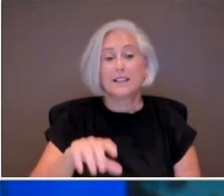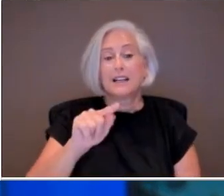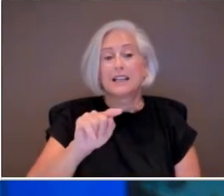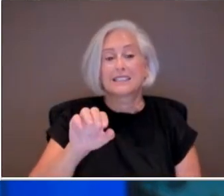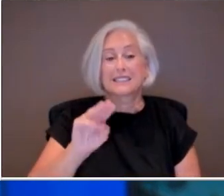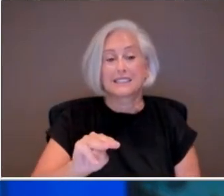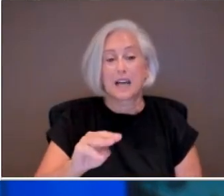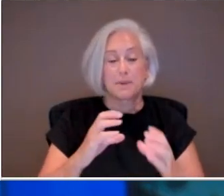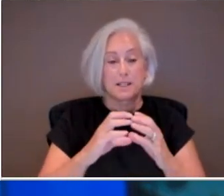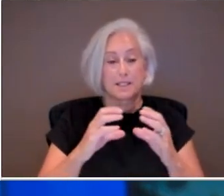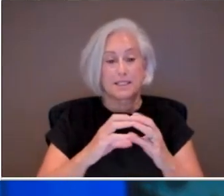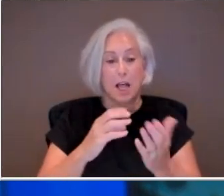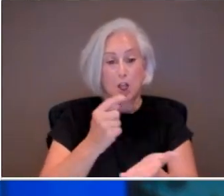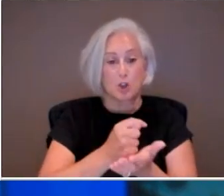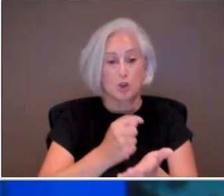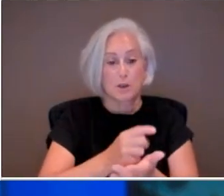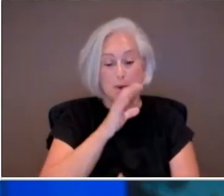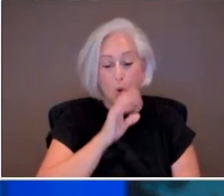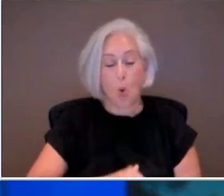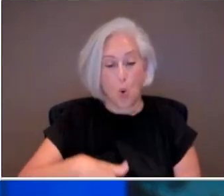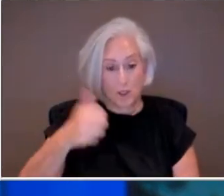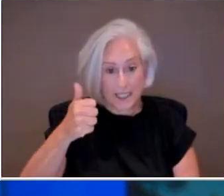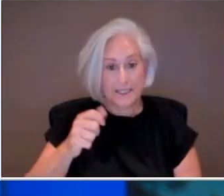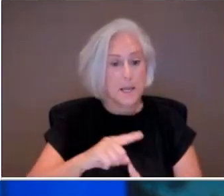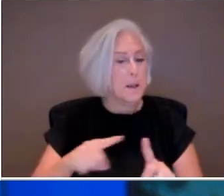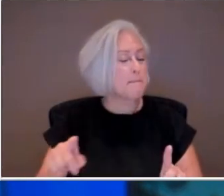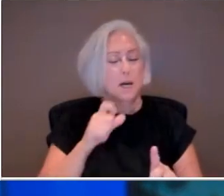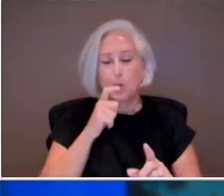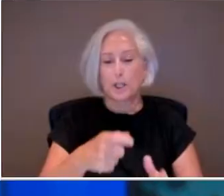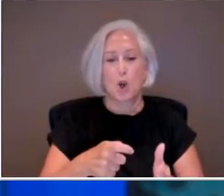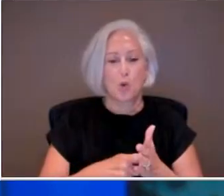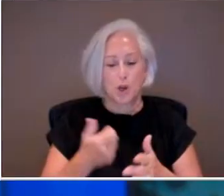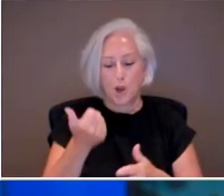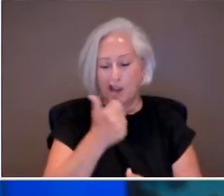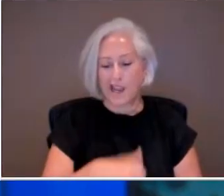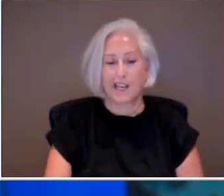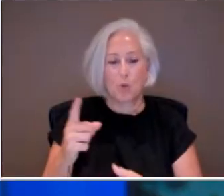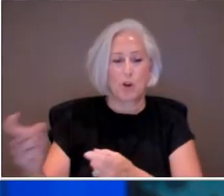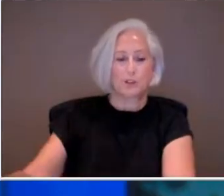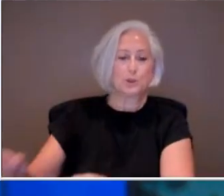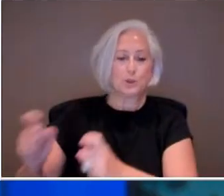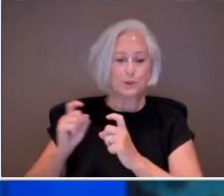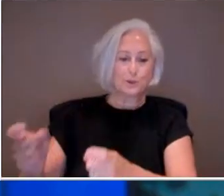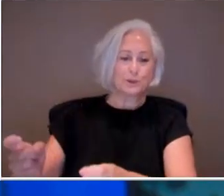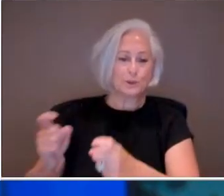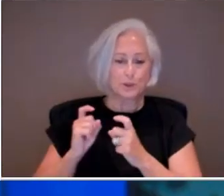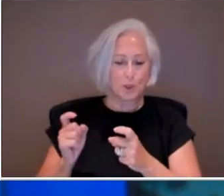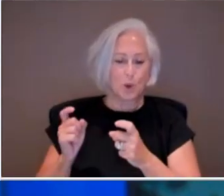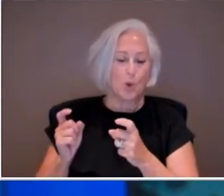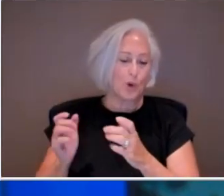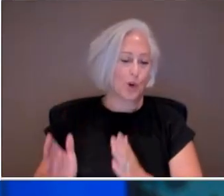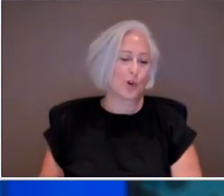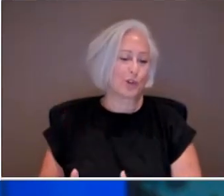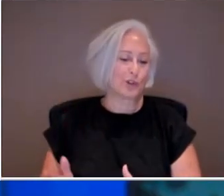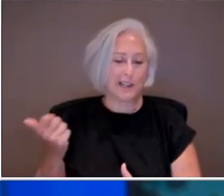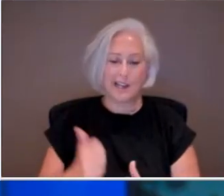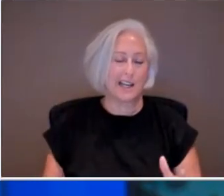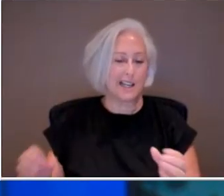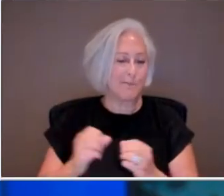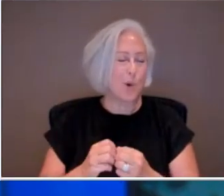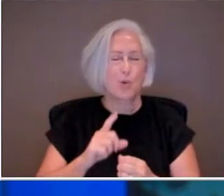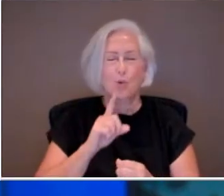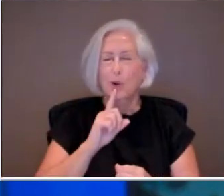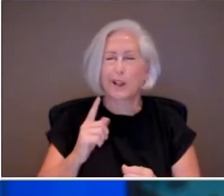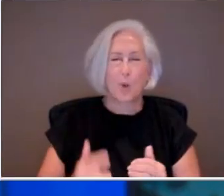the oldest, but we don't require any donors, for the myeloma anymore. It's really rarely, and